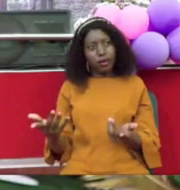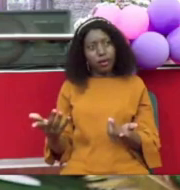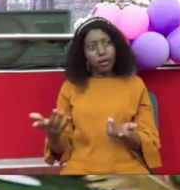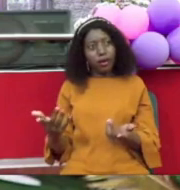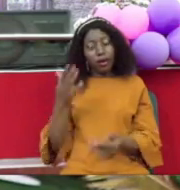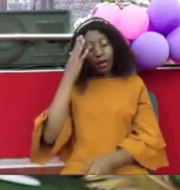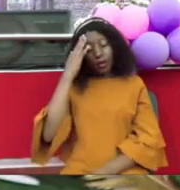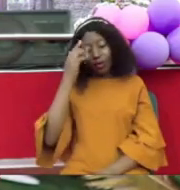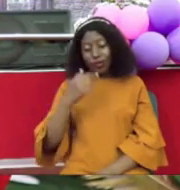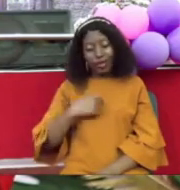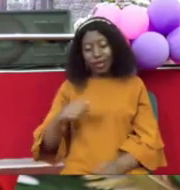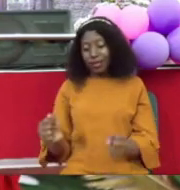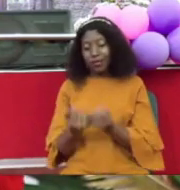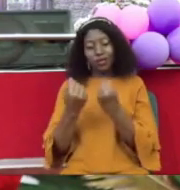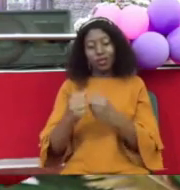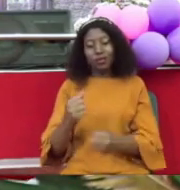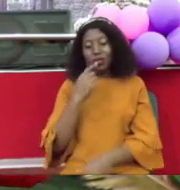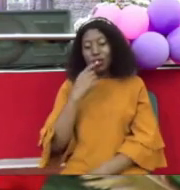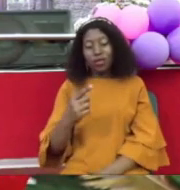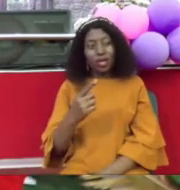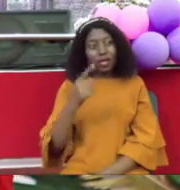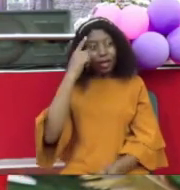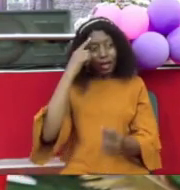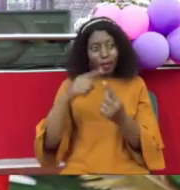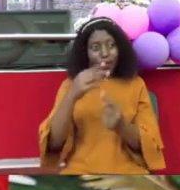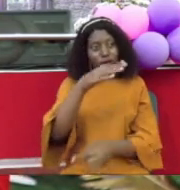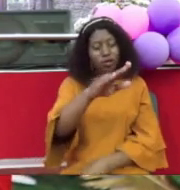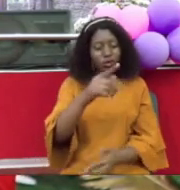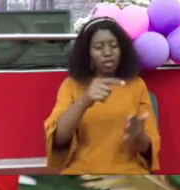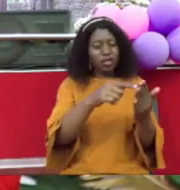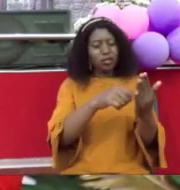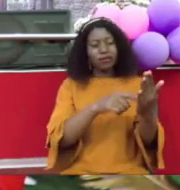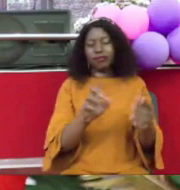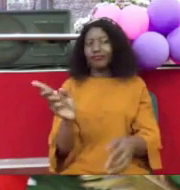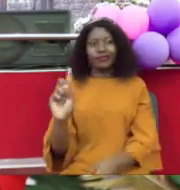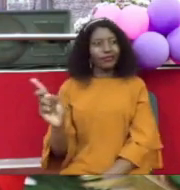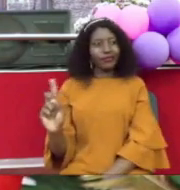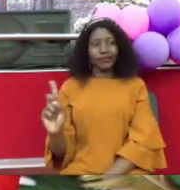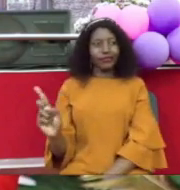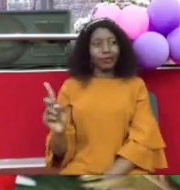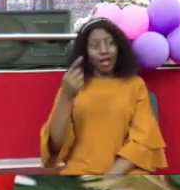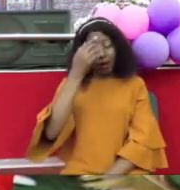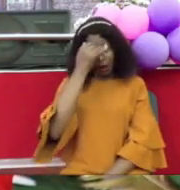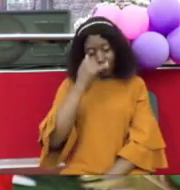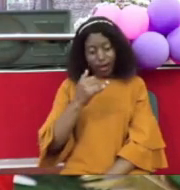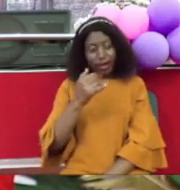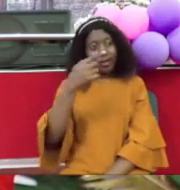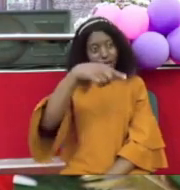your purpose because your purpose is for you as an individual. Mimi siwezi kukuambia makusudi yako kwa sababu ni yako wewe